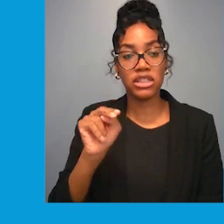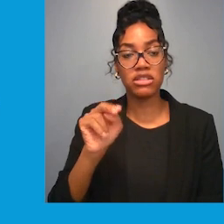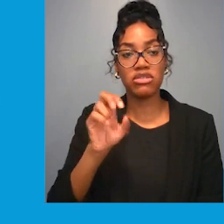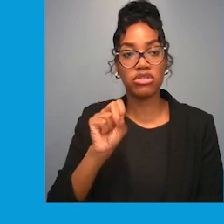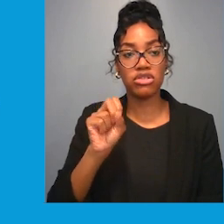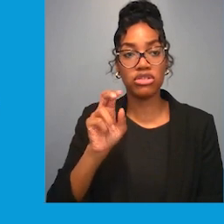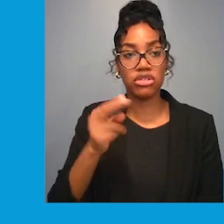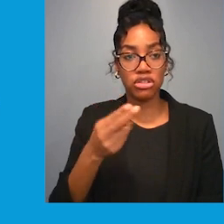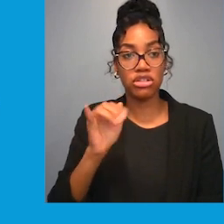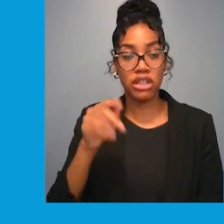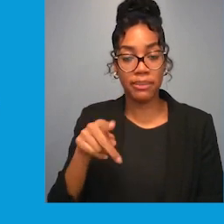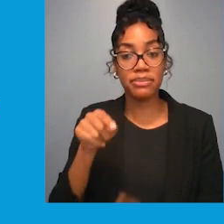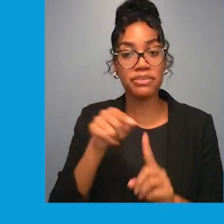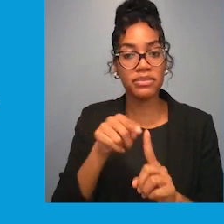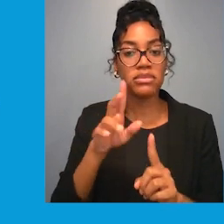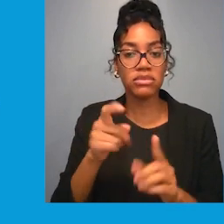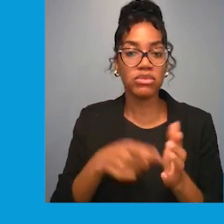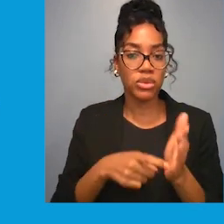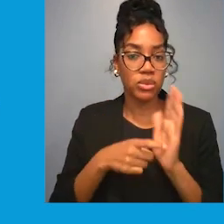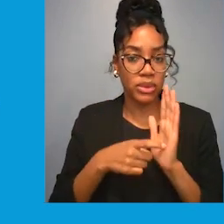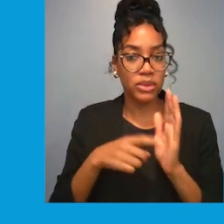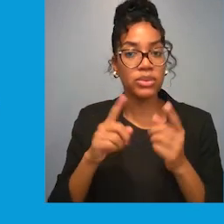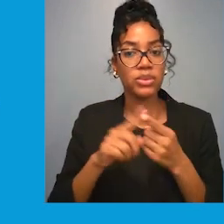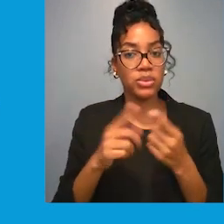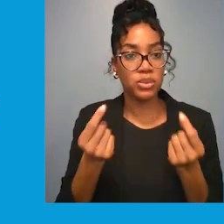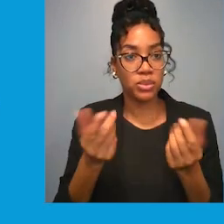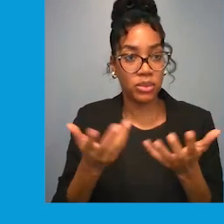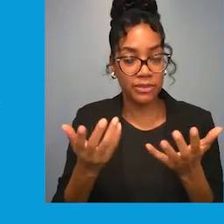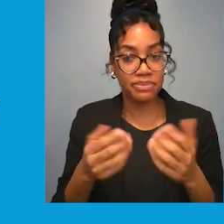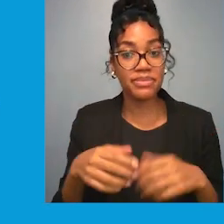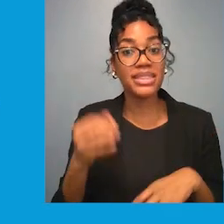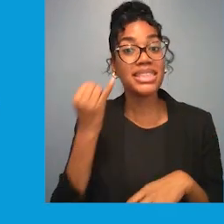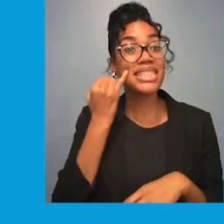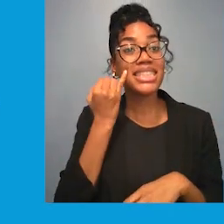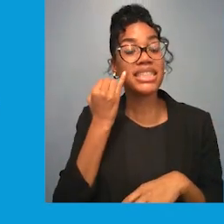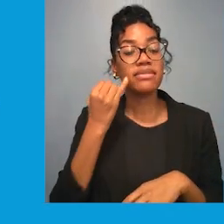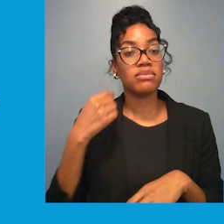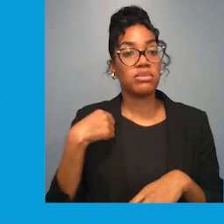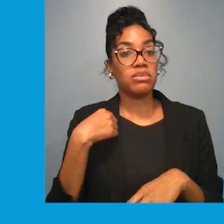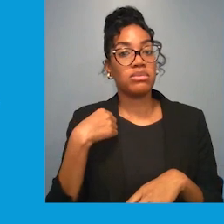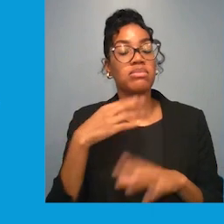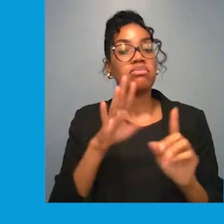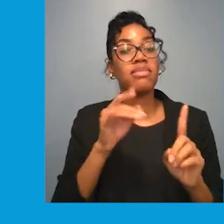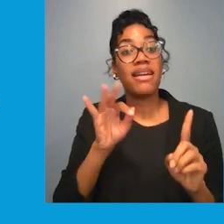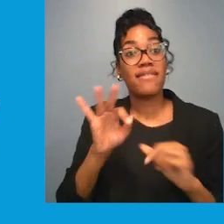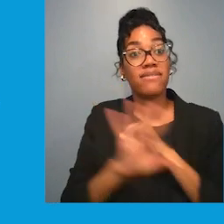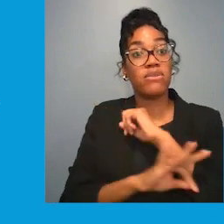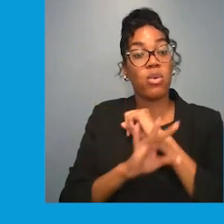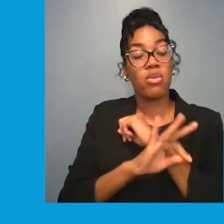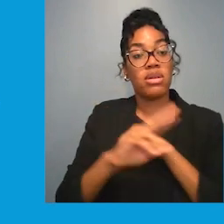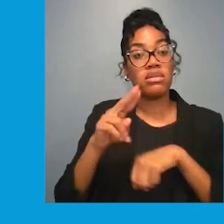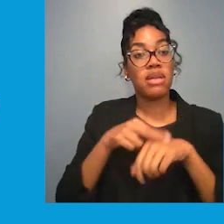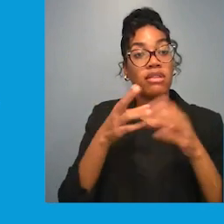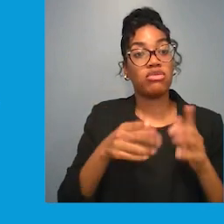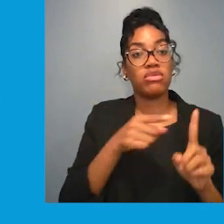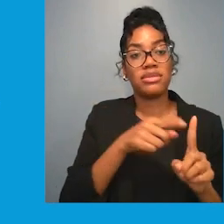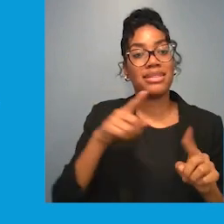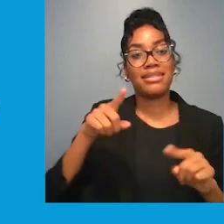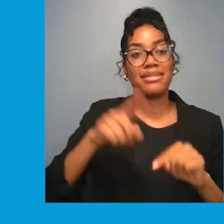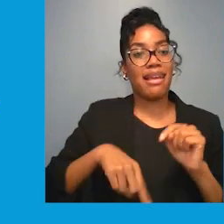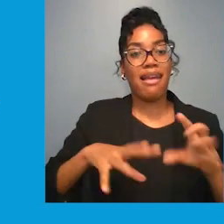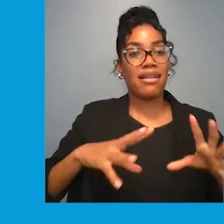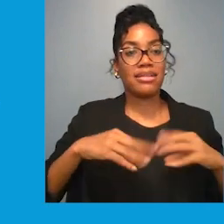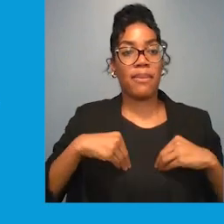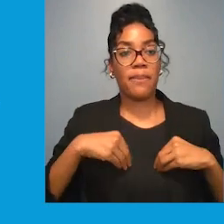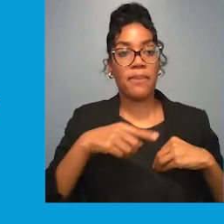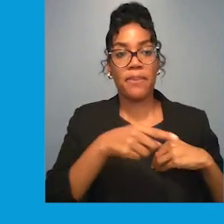significant number of participating federal host offices are unable to accept foreign nationals as fellows. While more offices are